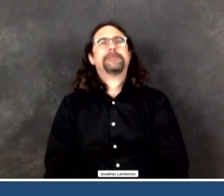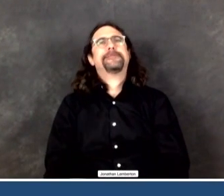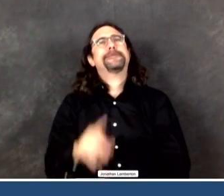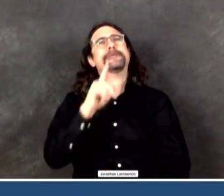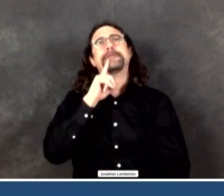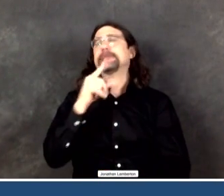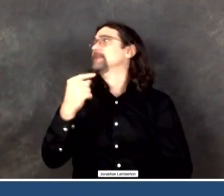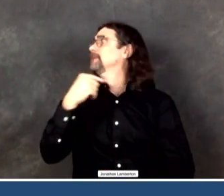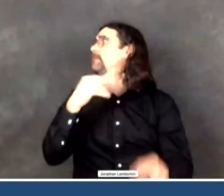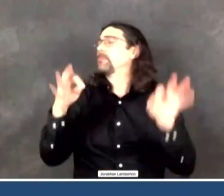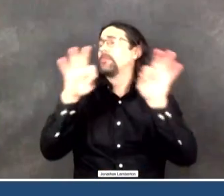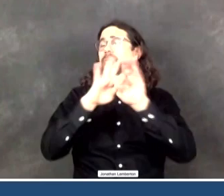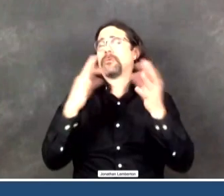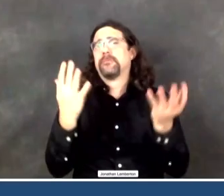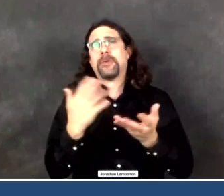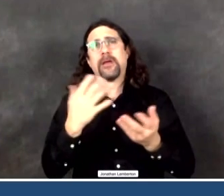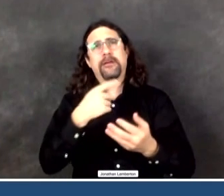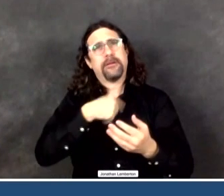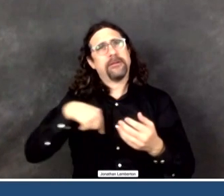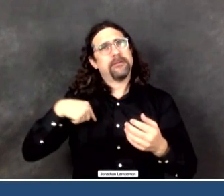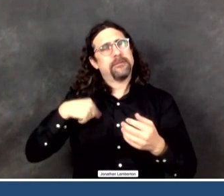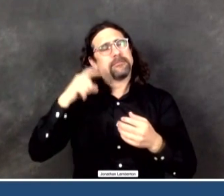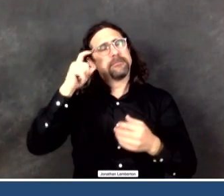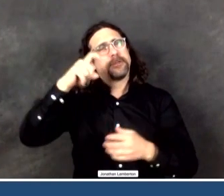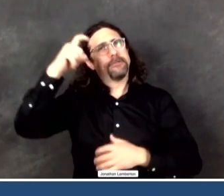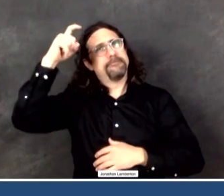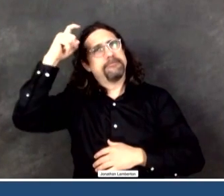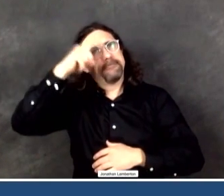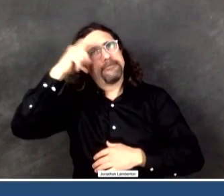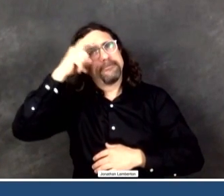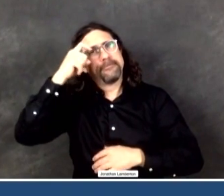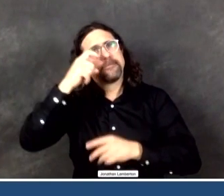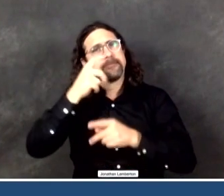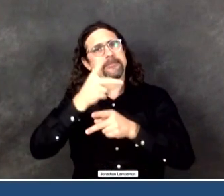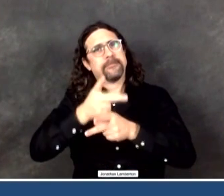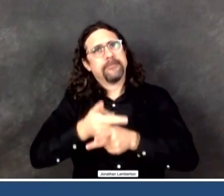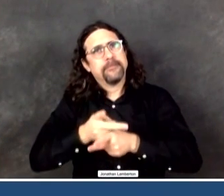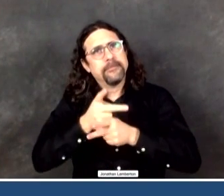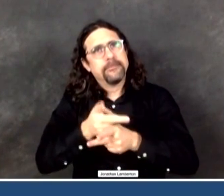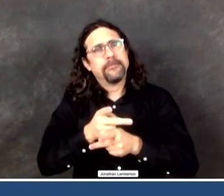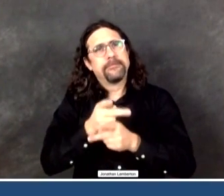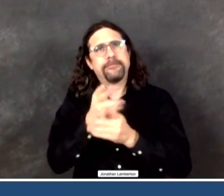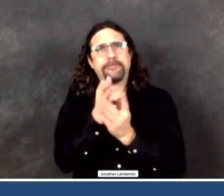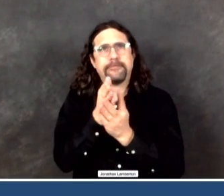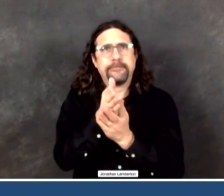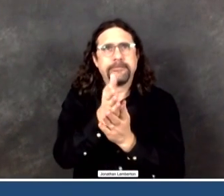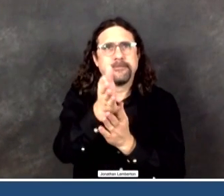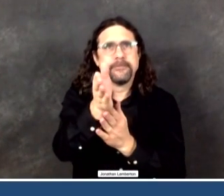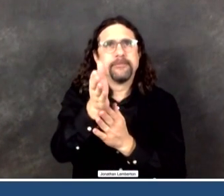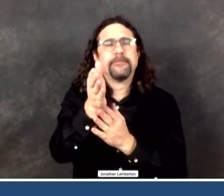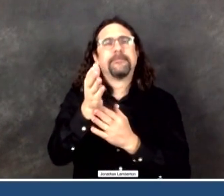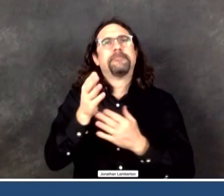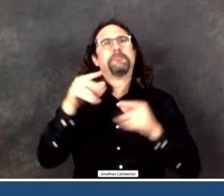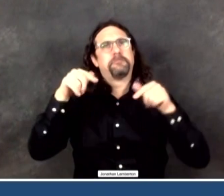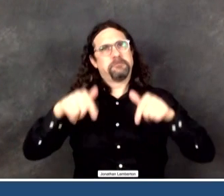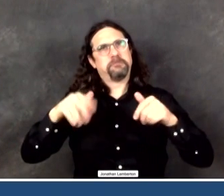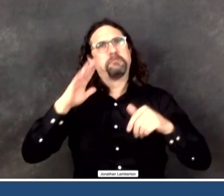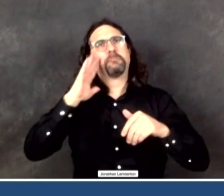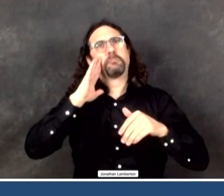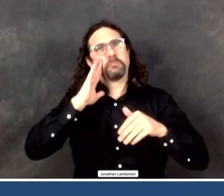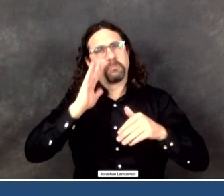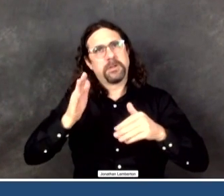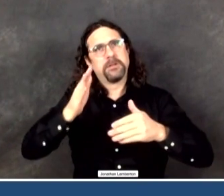crisis, to not let it reassert. And keeping the New York City public schools closed is a way to